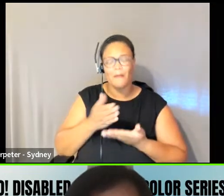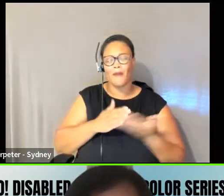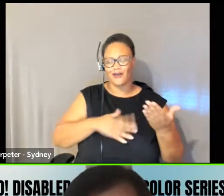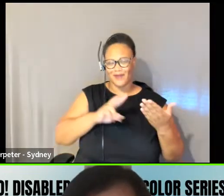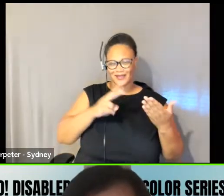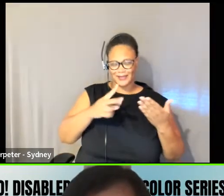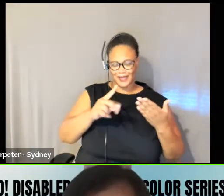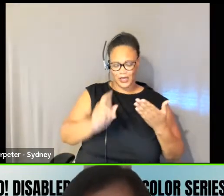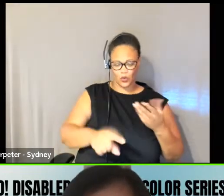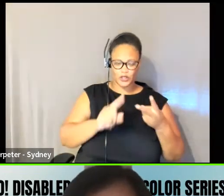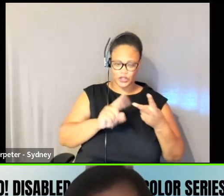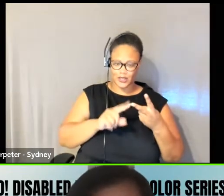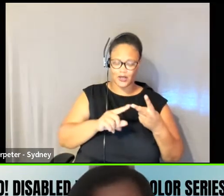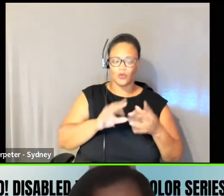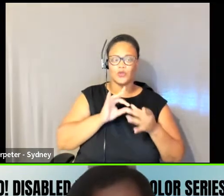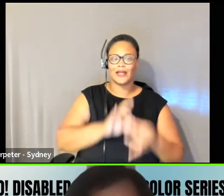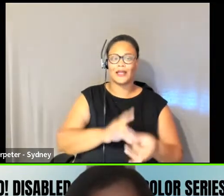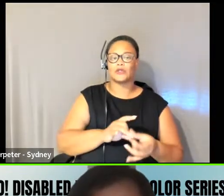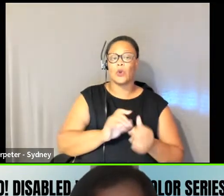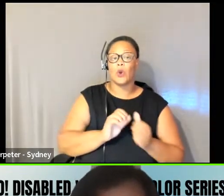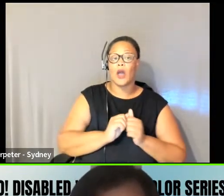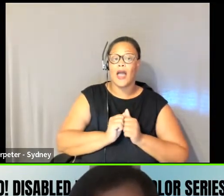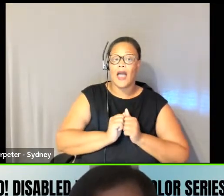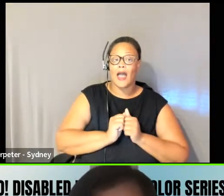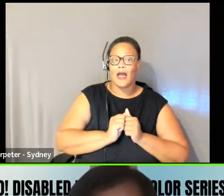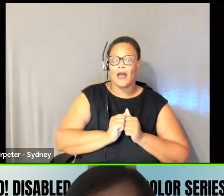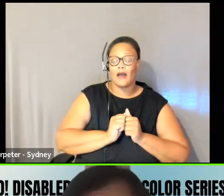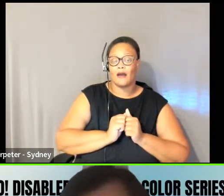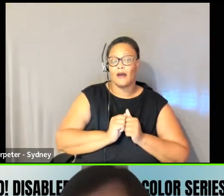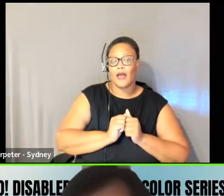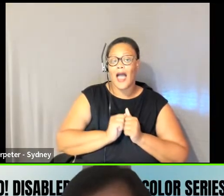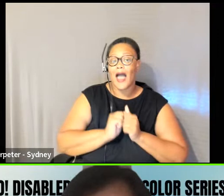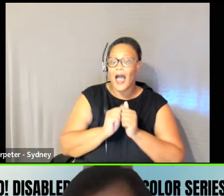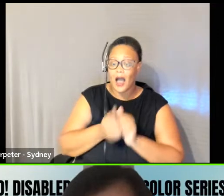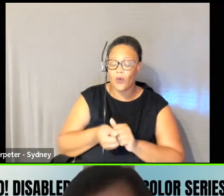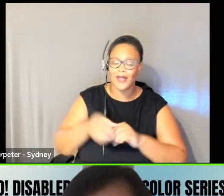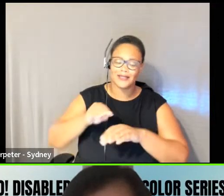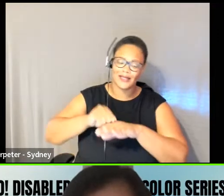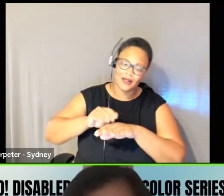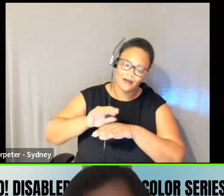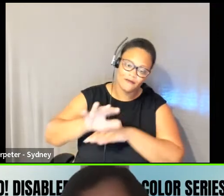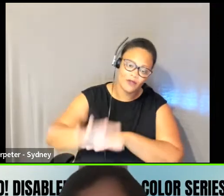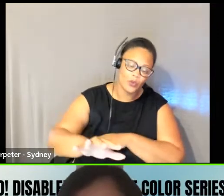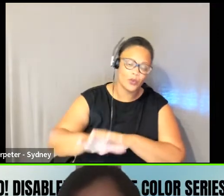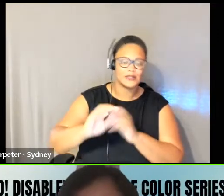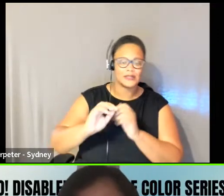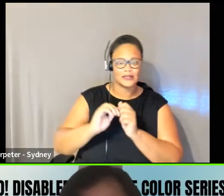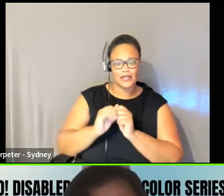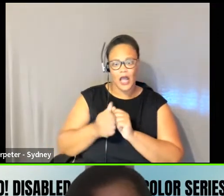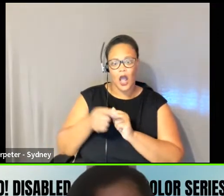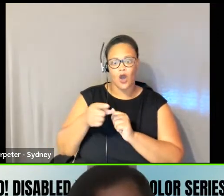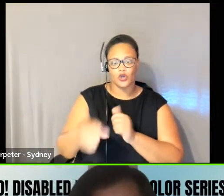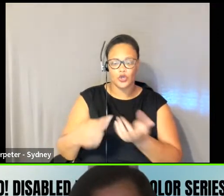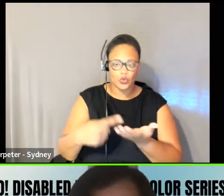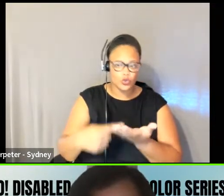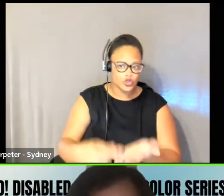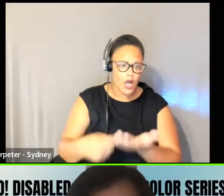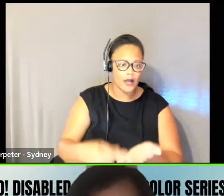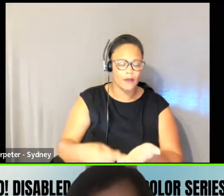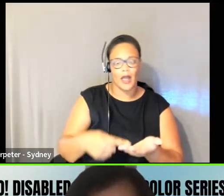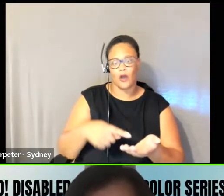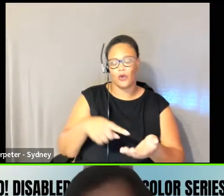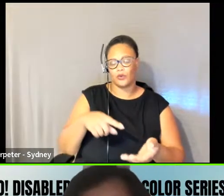of had to do, how has it shaped the way you talk about disability justice and what the future should look like for youth